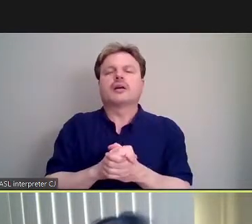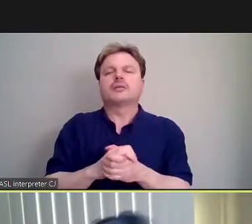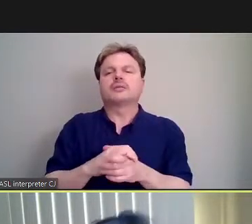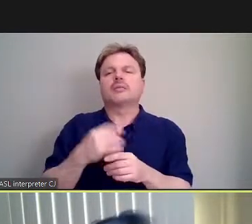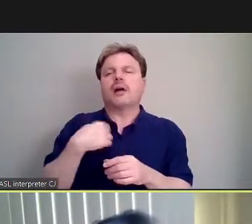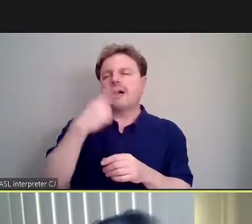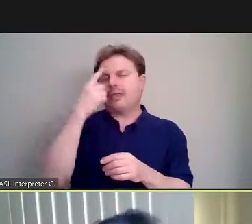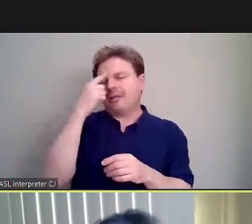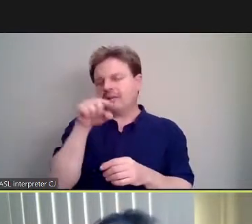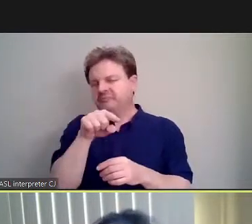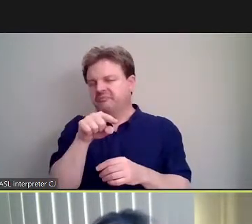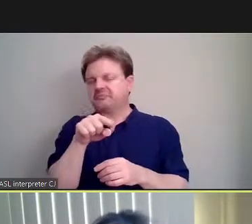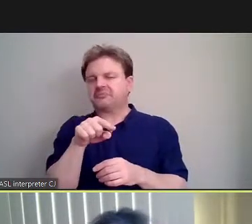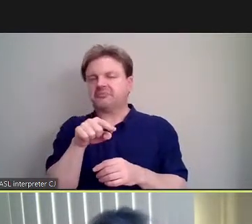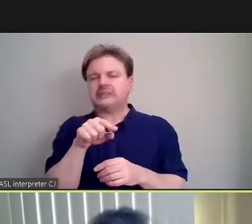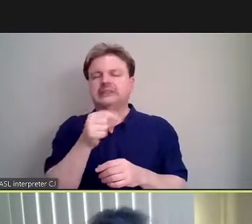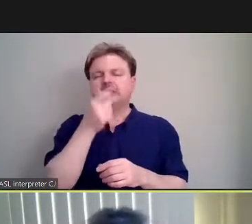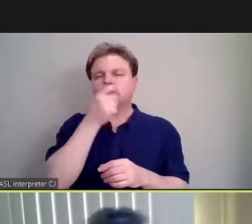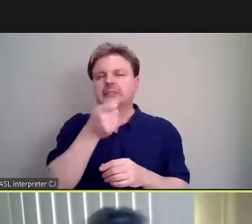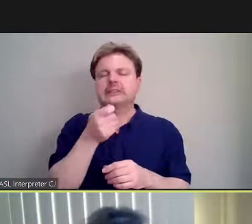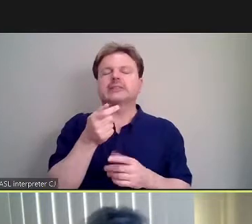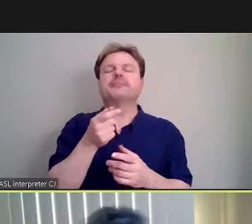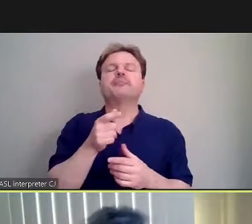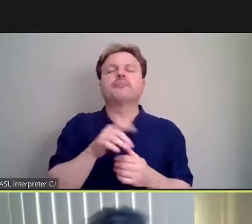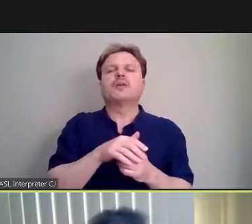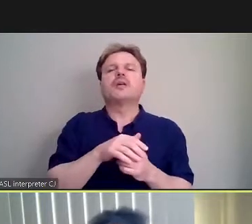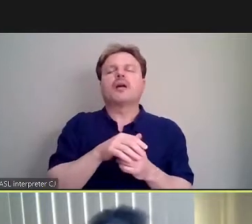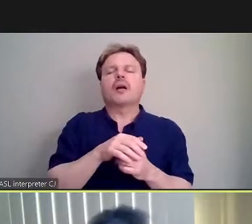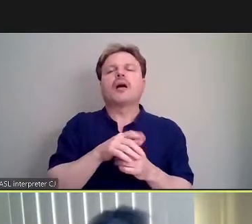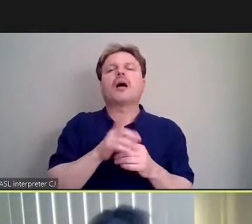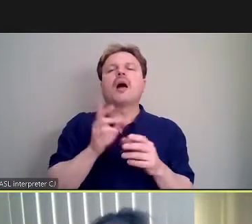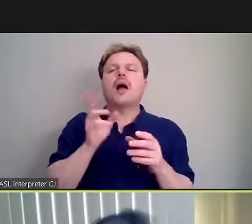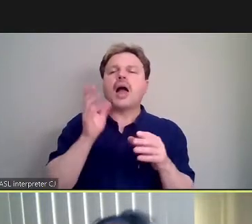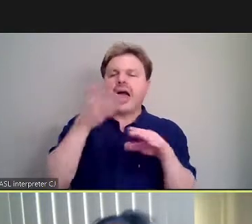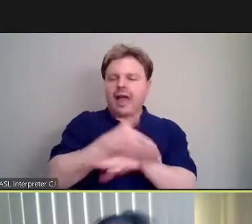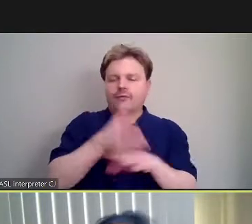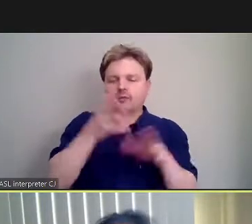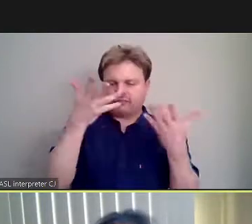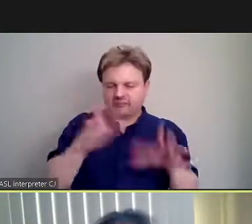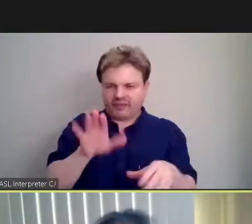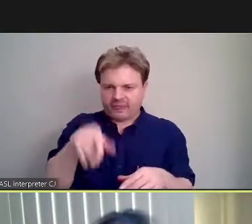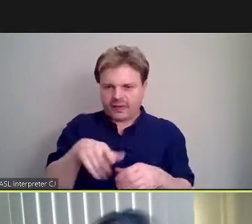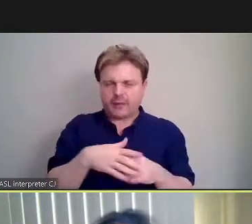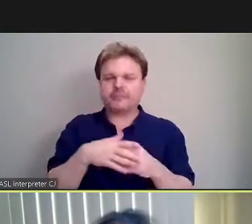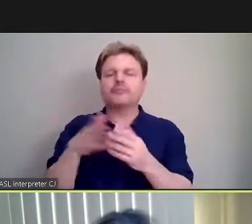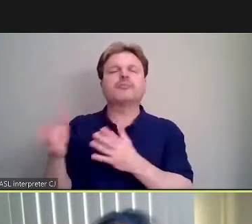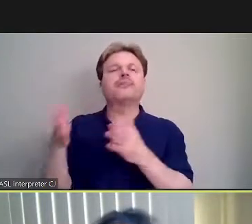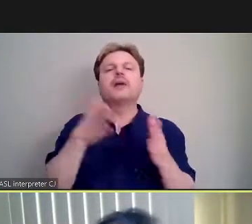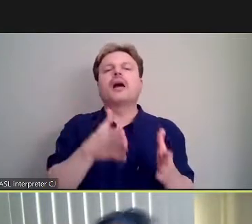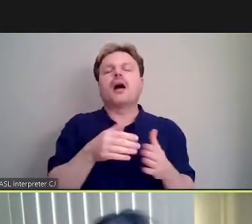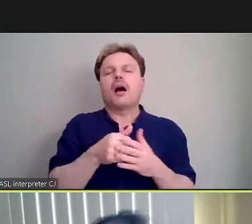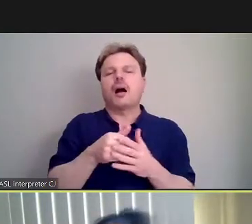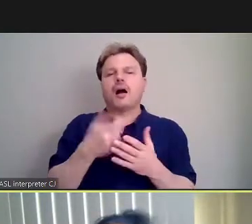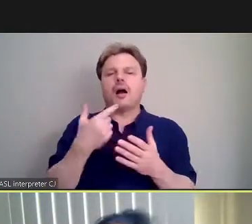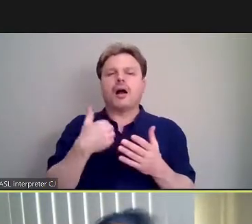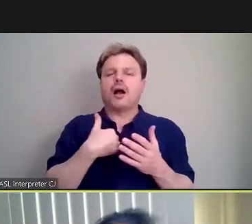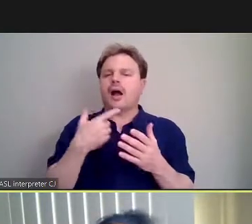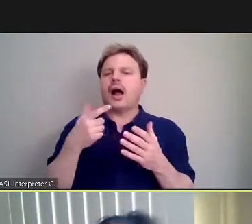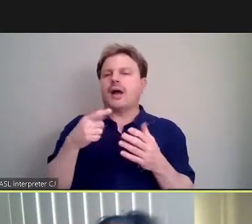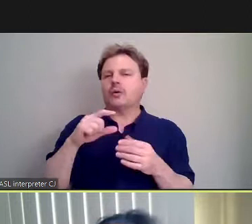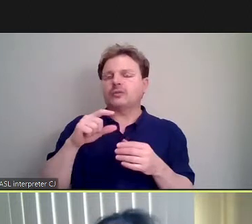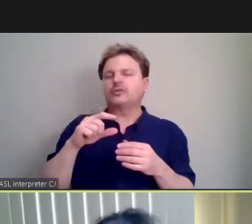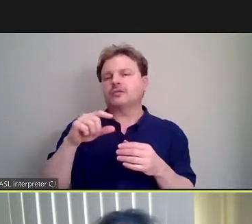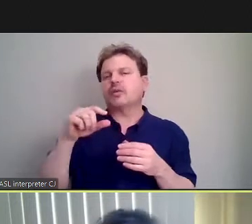was interesting is that after doing that and then after going to C's, I ended up on Instagram as